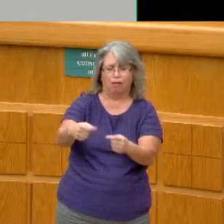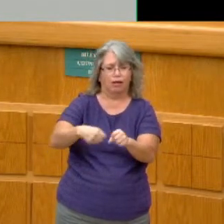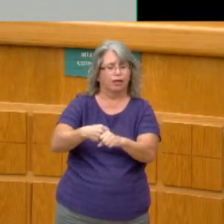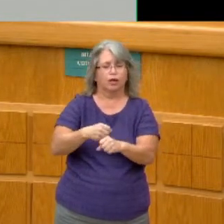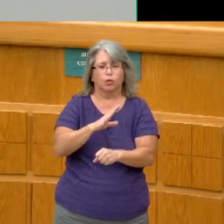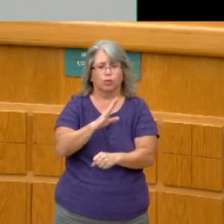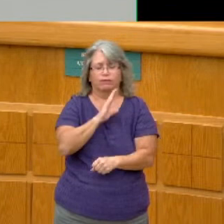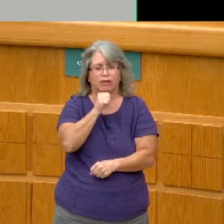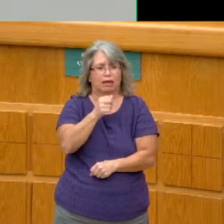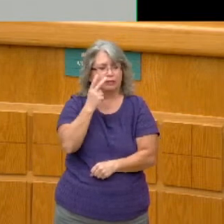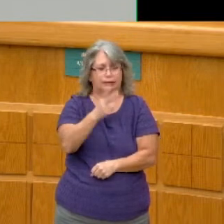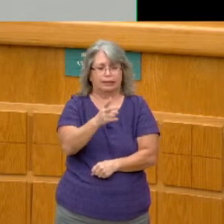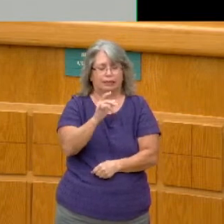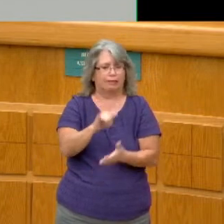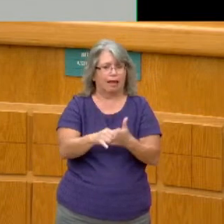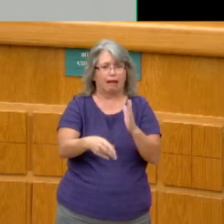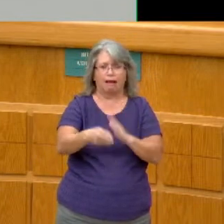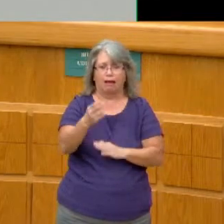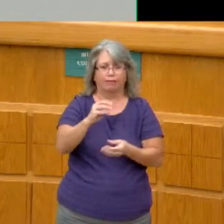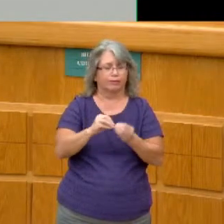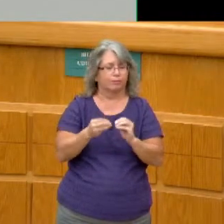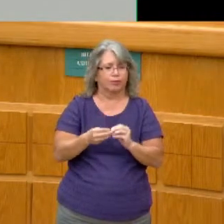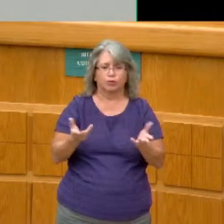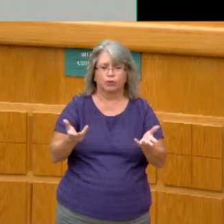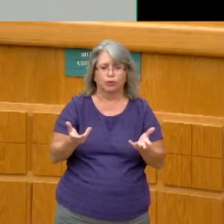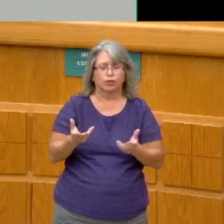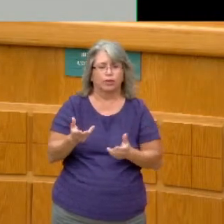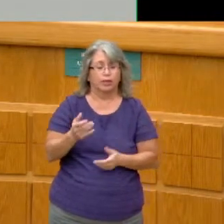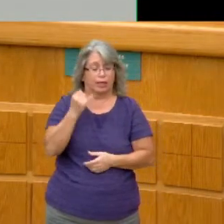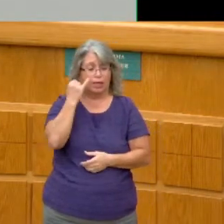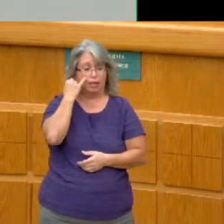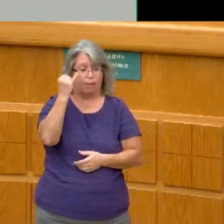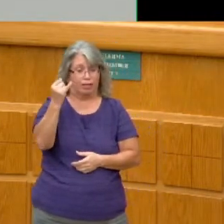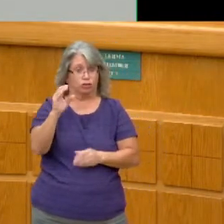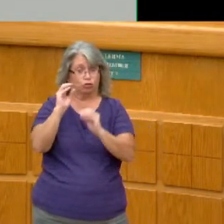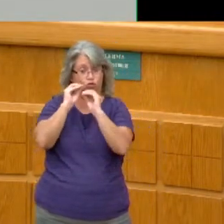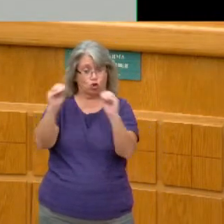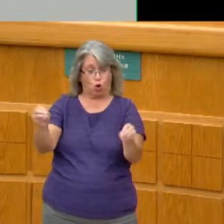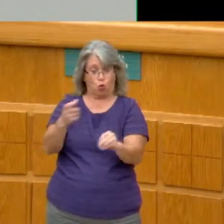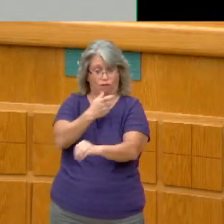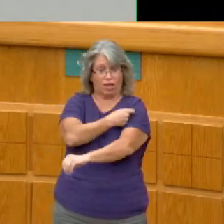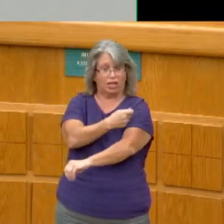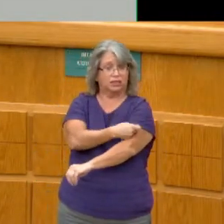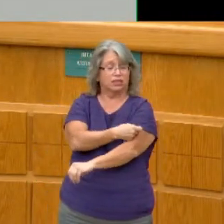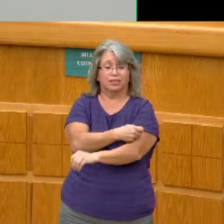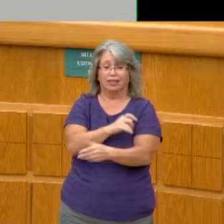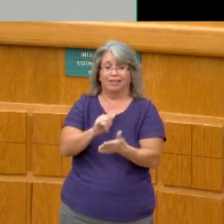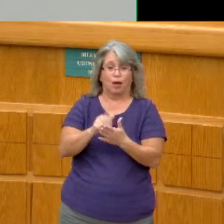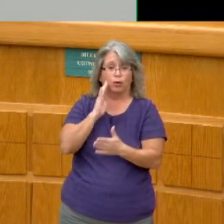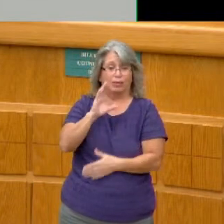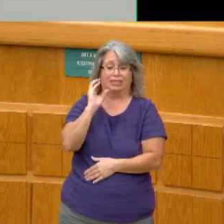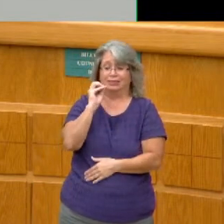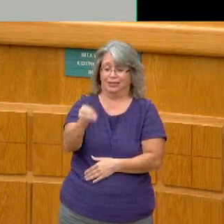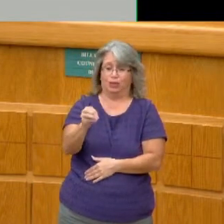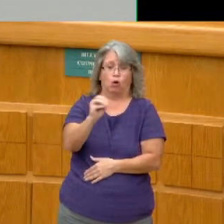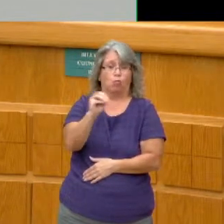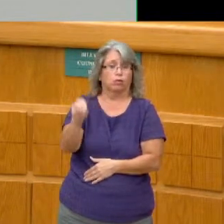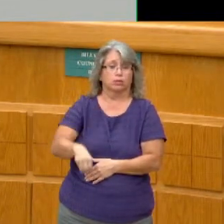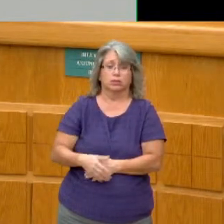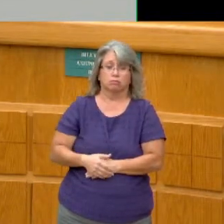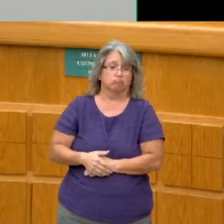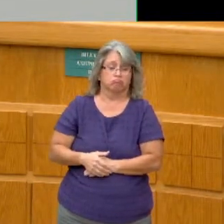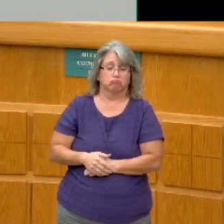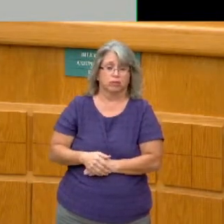like that until right now. So imagine what would have happened if we didn't have the vaccines. This would be 0%, and there'd be people in